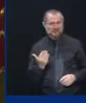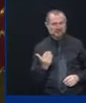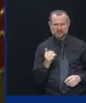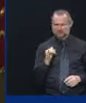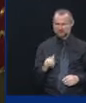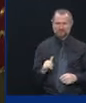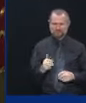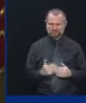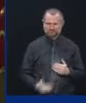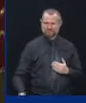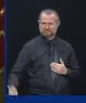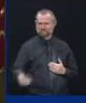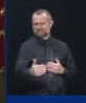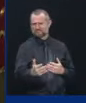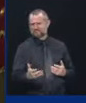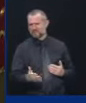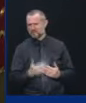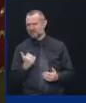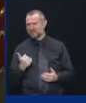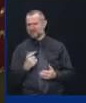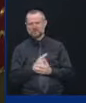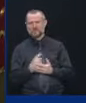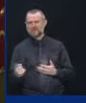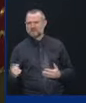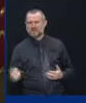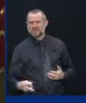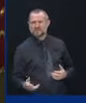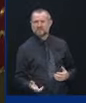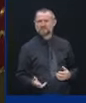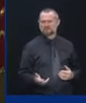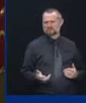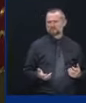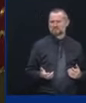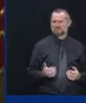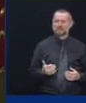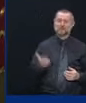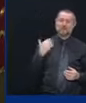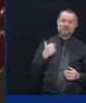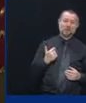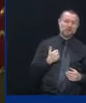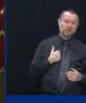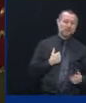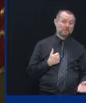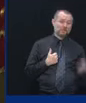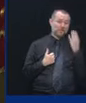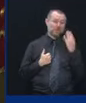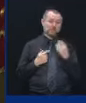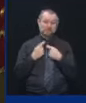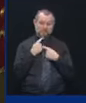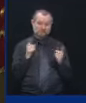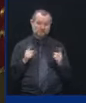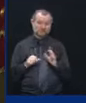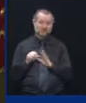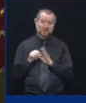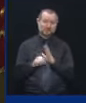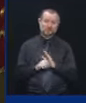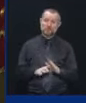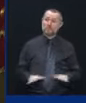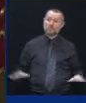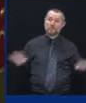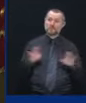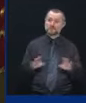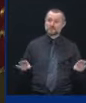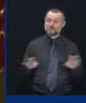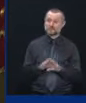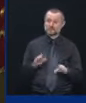almost anything during this pandemic. I remember early on, we announced in the morning that the entire state was closing that night. But it's going to continue